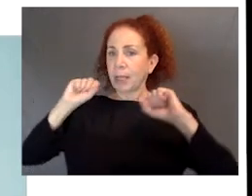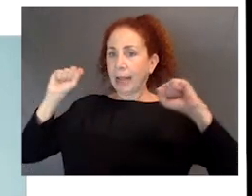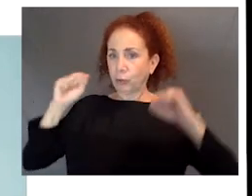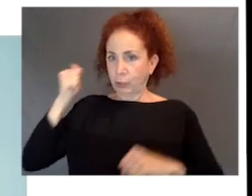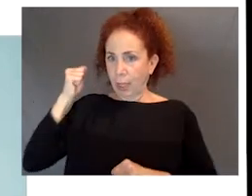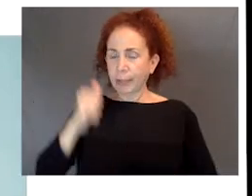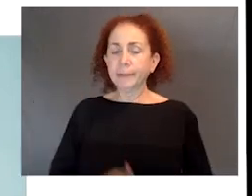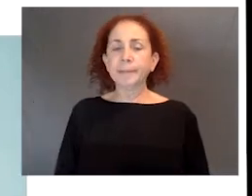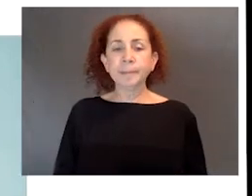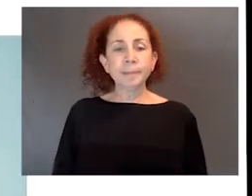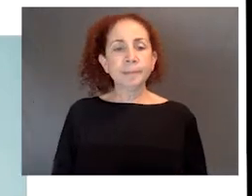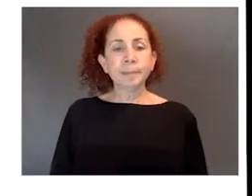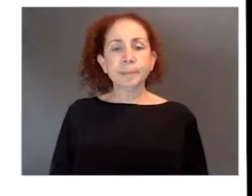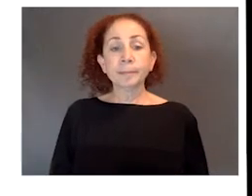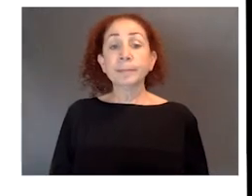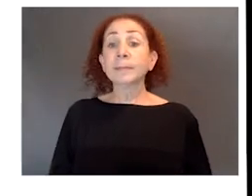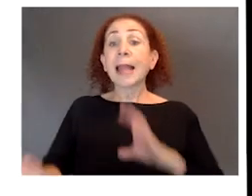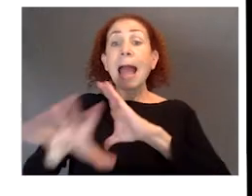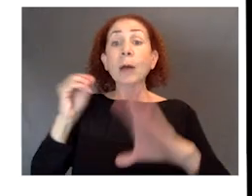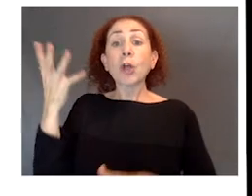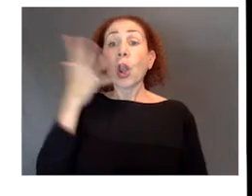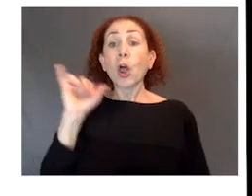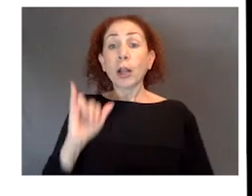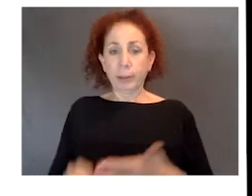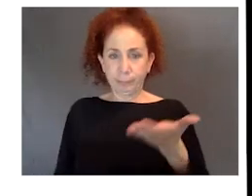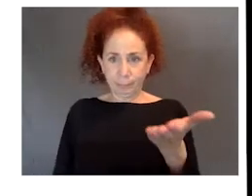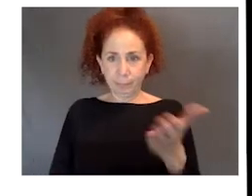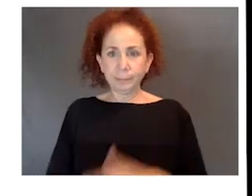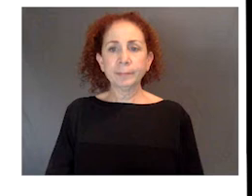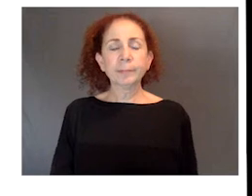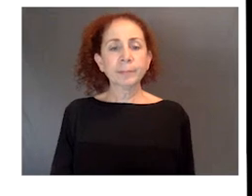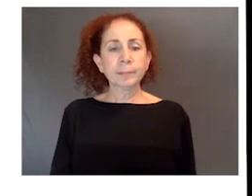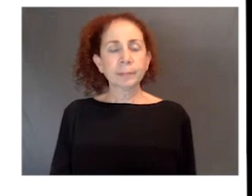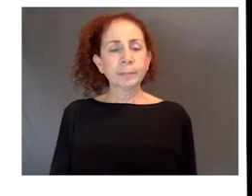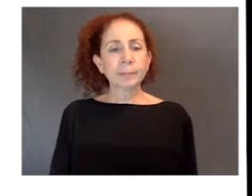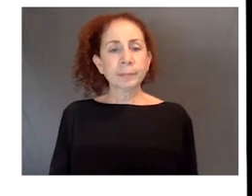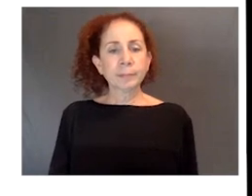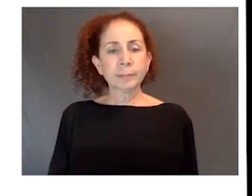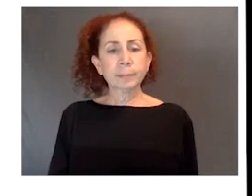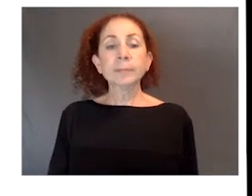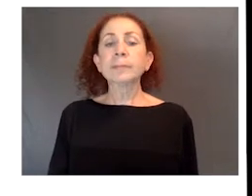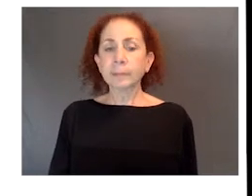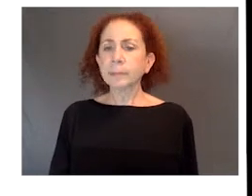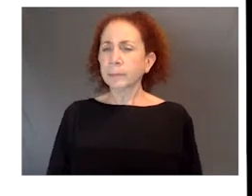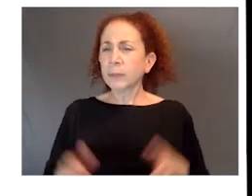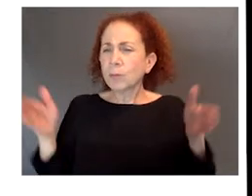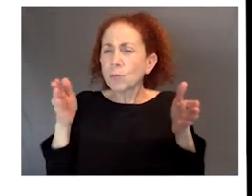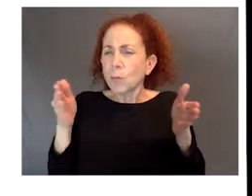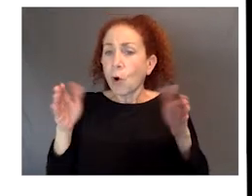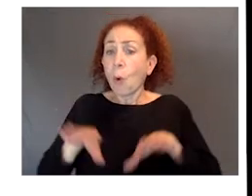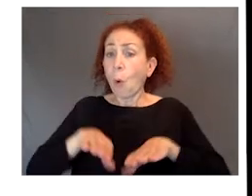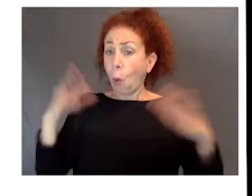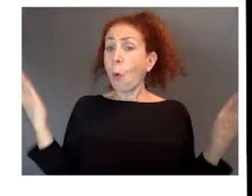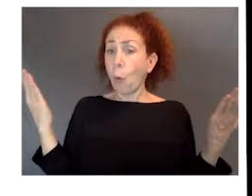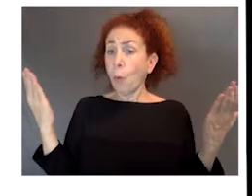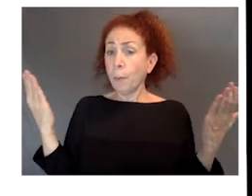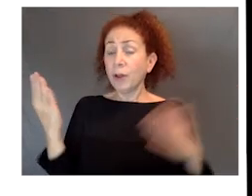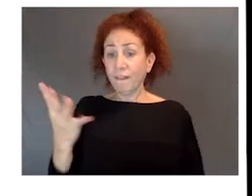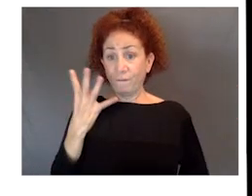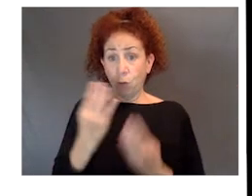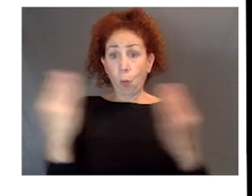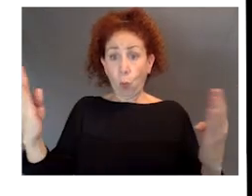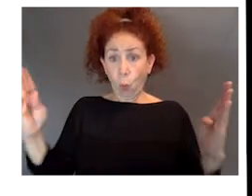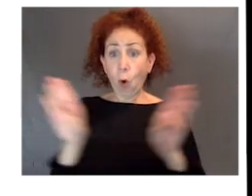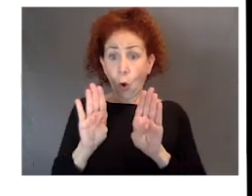of the cell. Here is what one of the yards looks like today. The yard is a small open space surrounded by